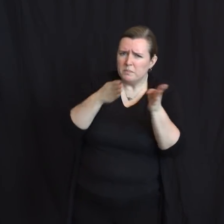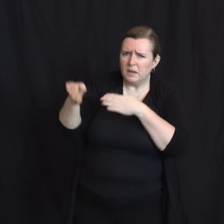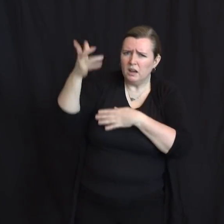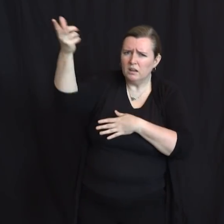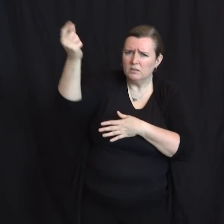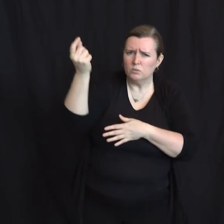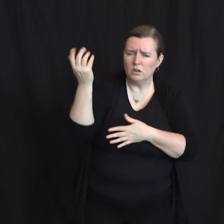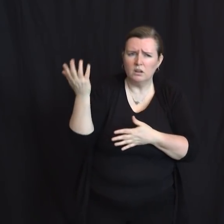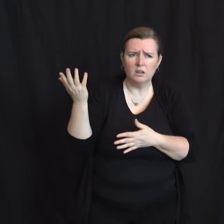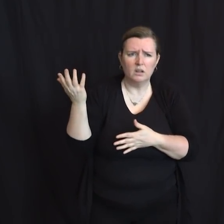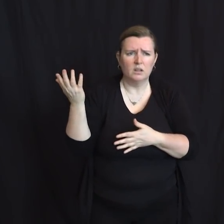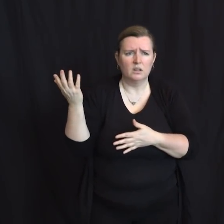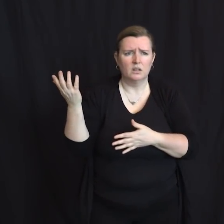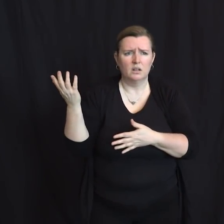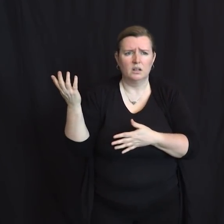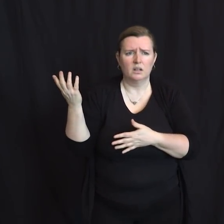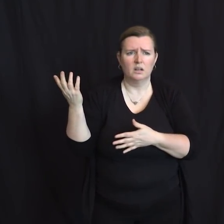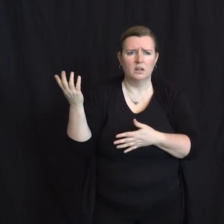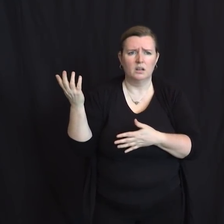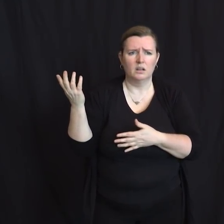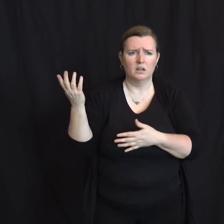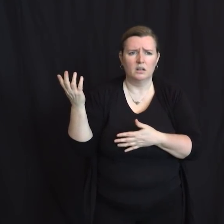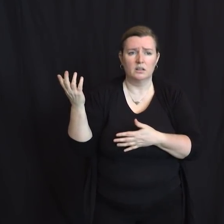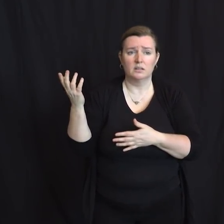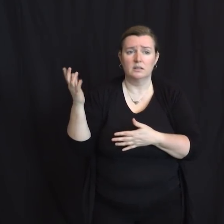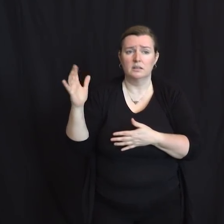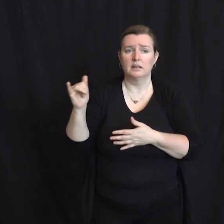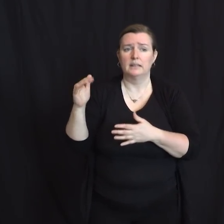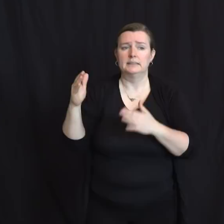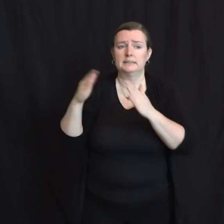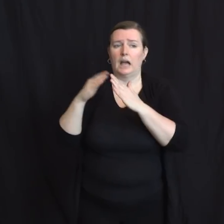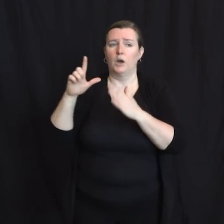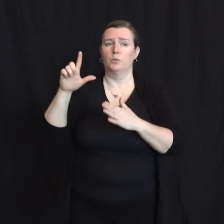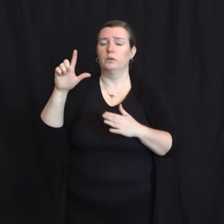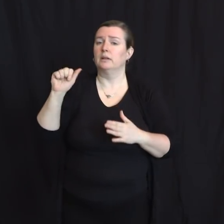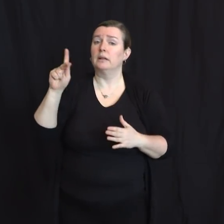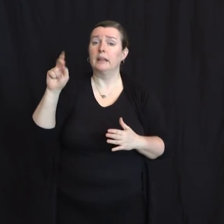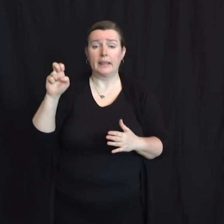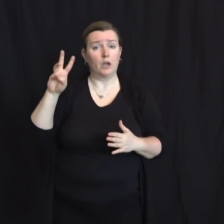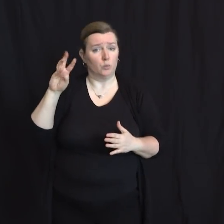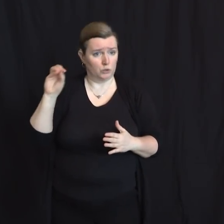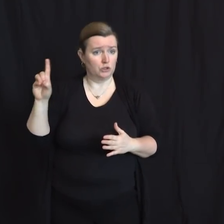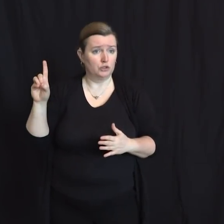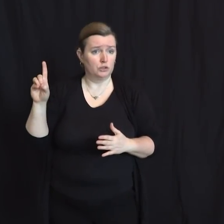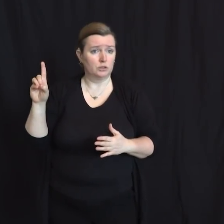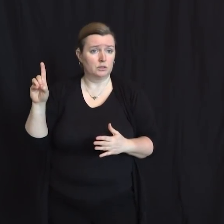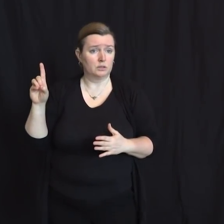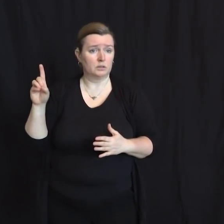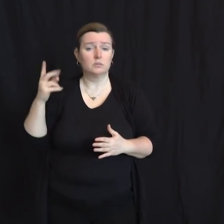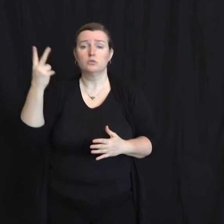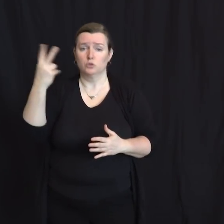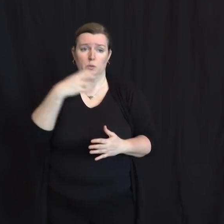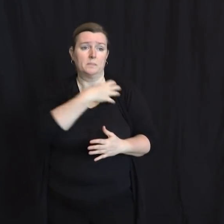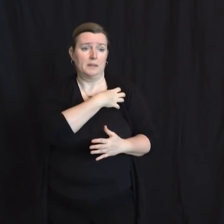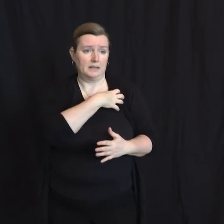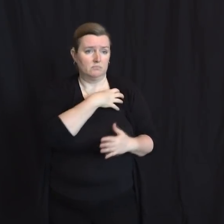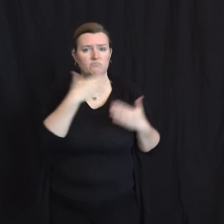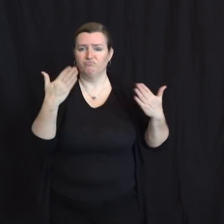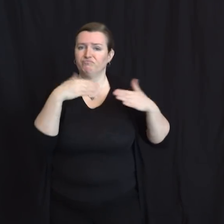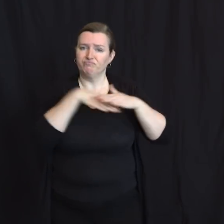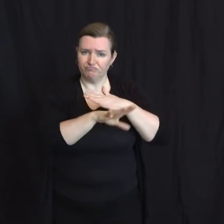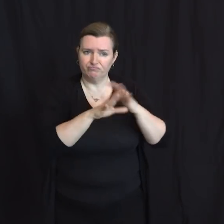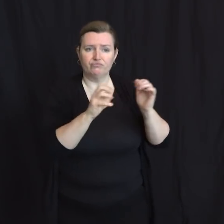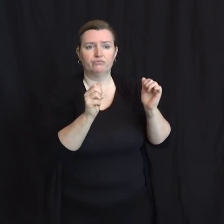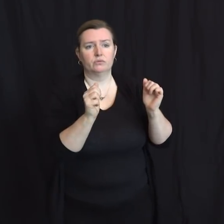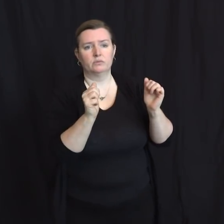on Lakewood, there have been 2 raids in Lakewood can you speak to any specifics about what you're